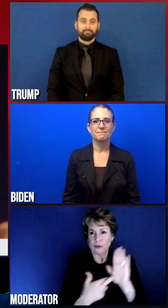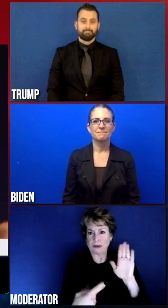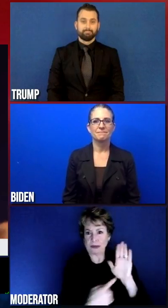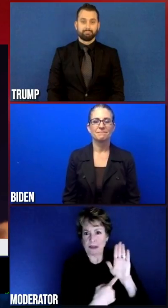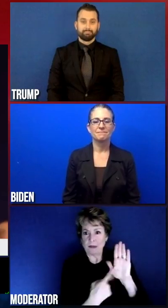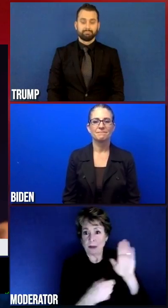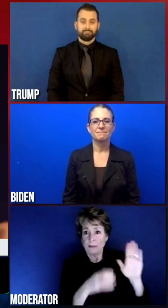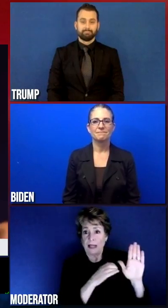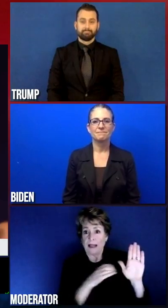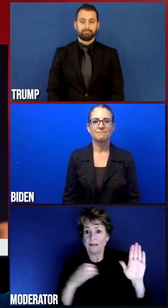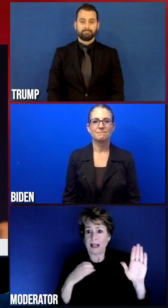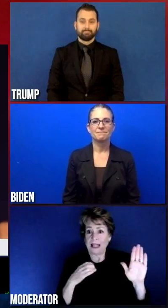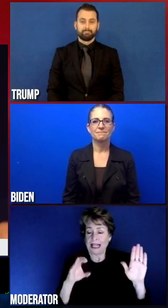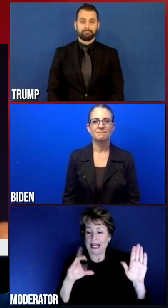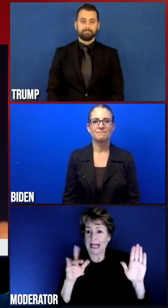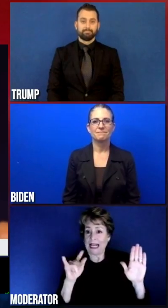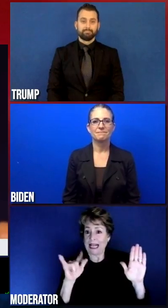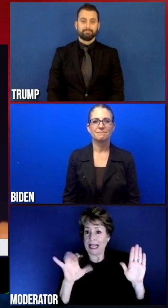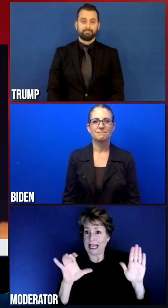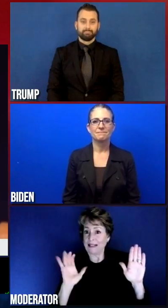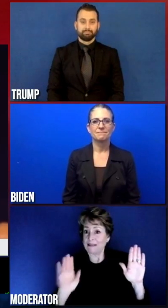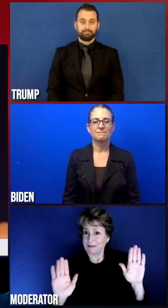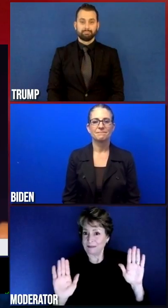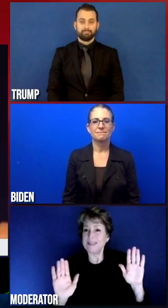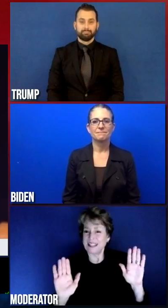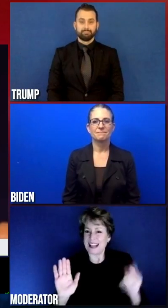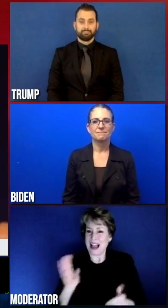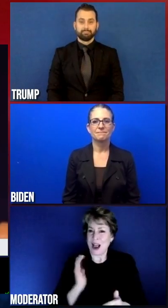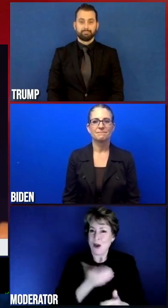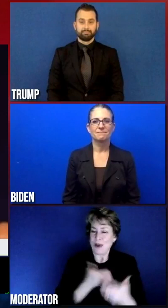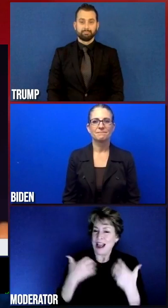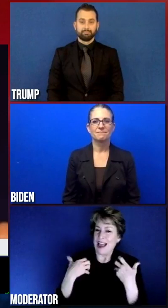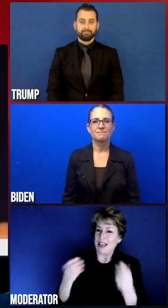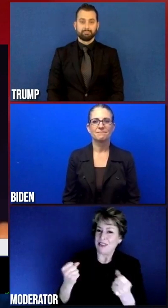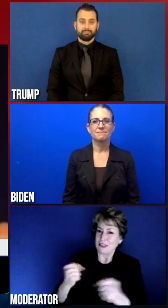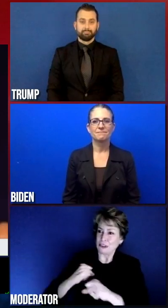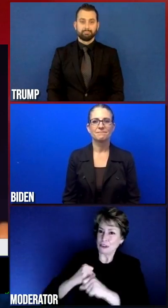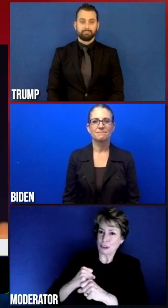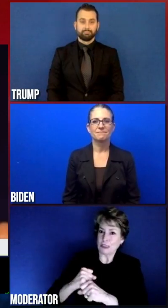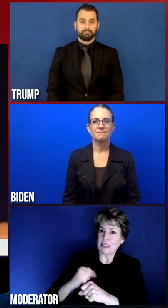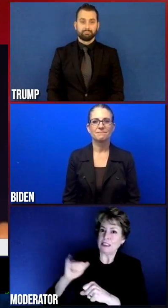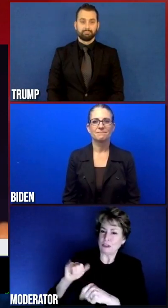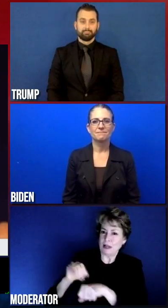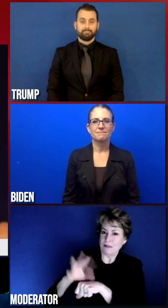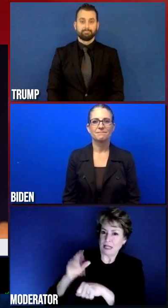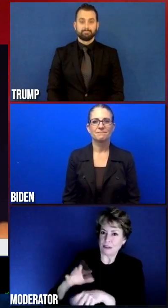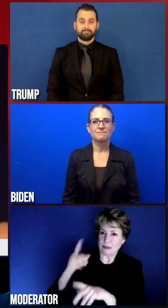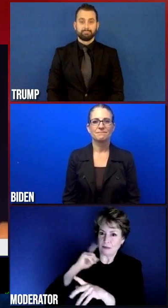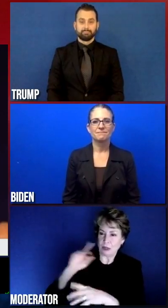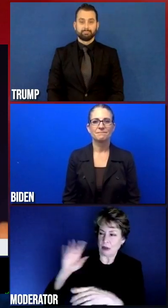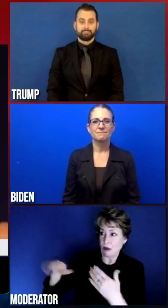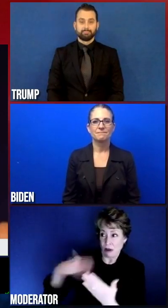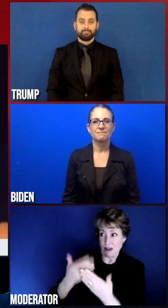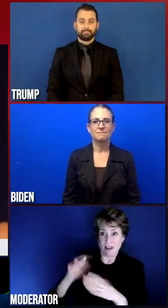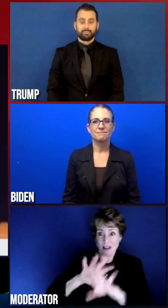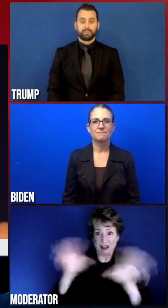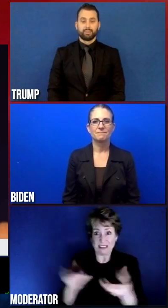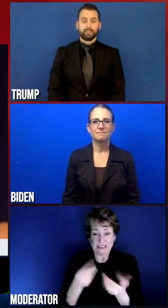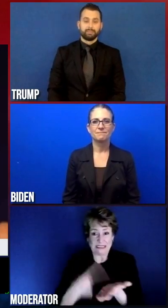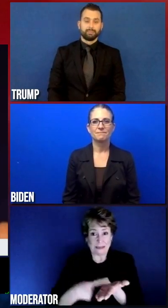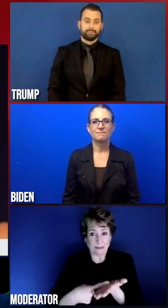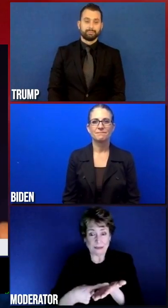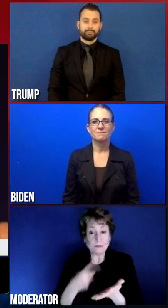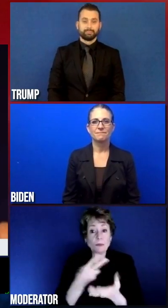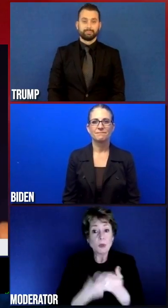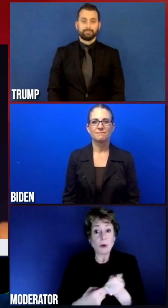to the commission for all 4 debates. As a precaution, both campaigns have agreed the candidates will not shake hands